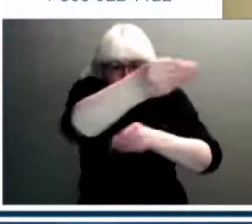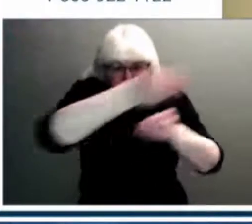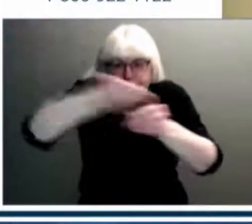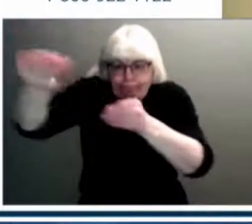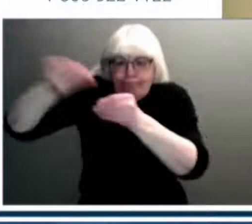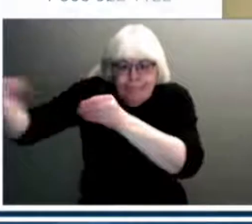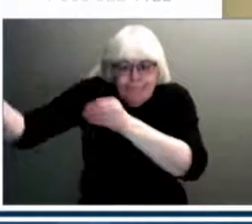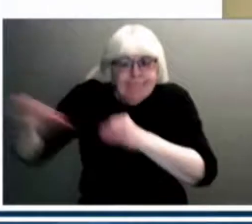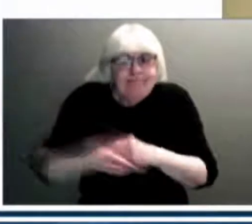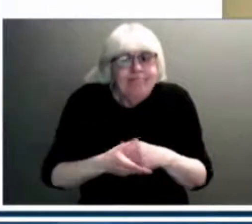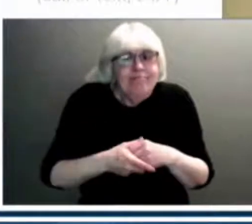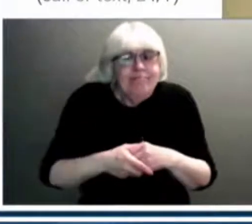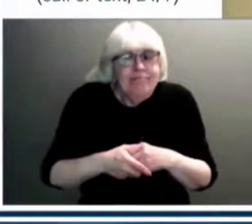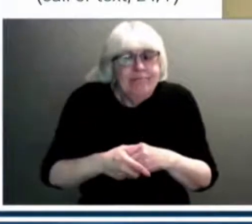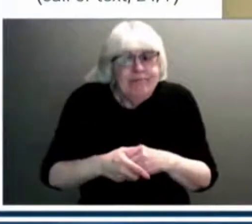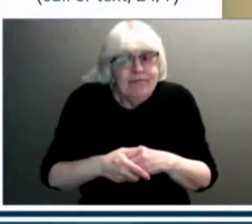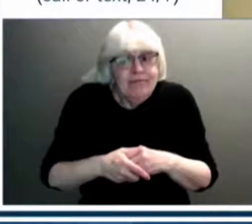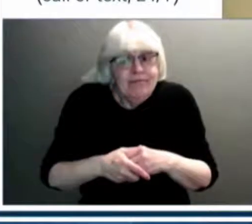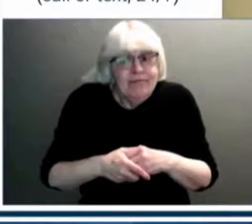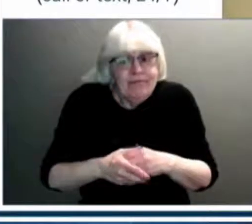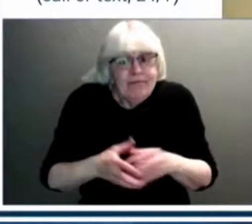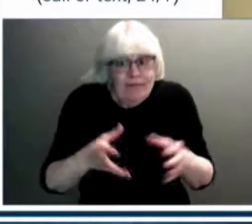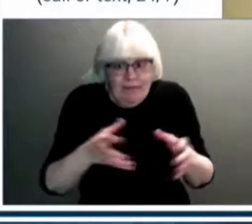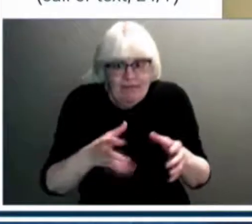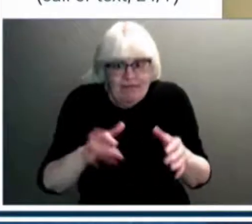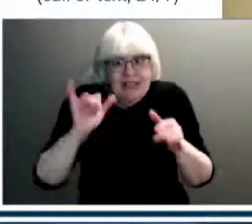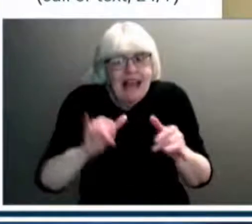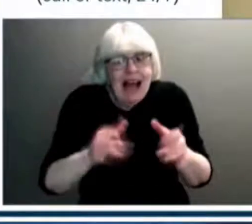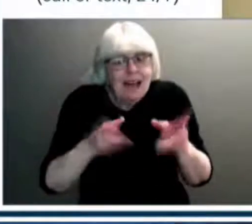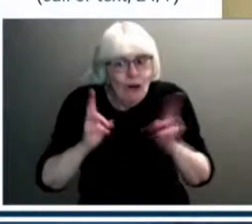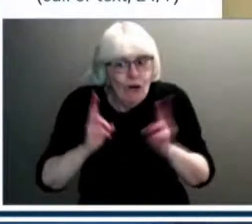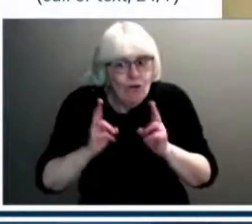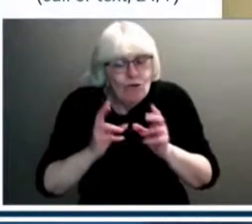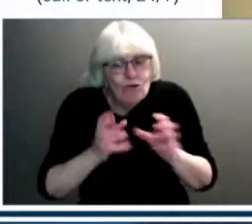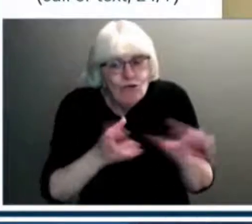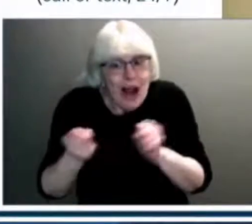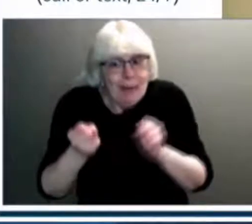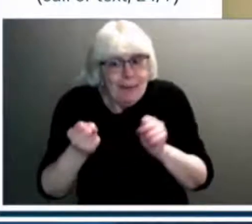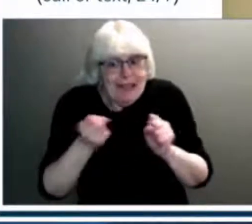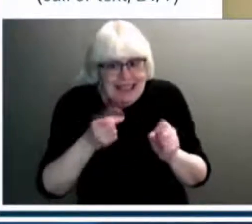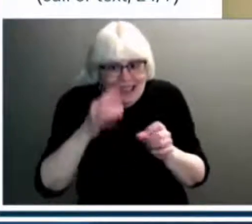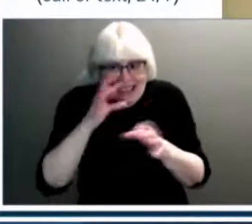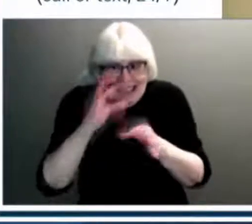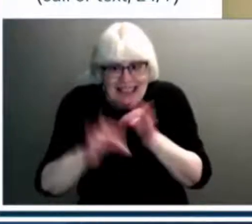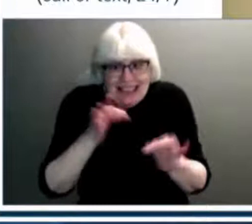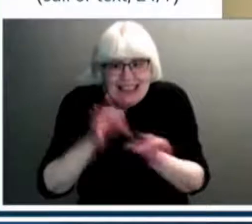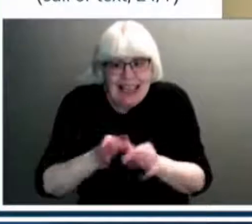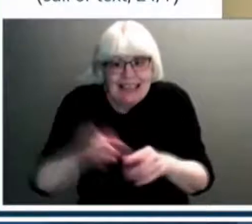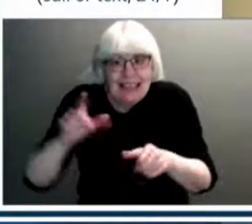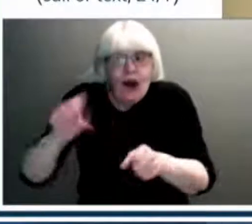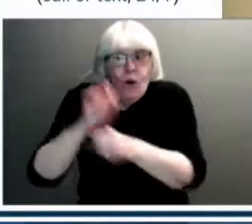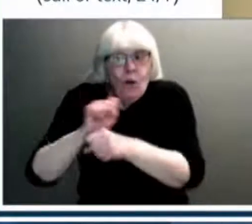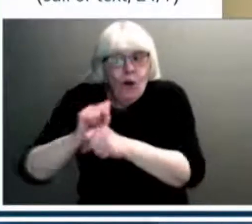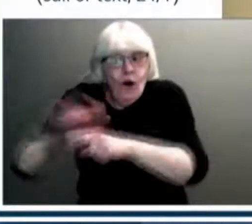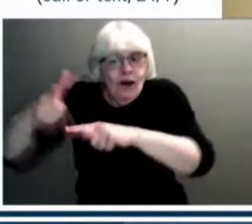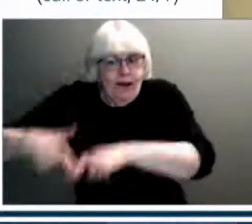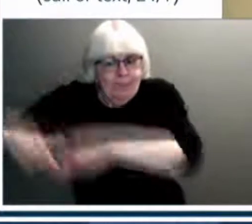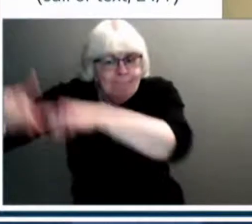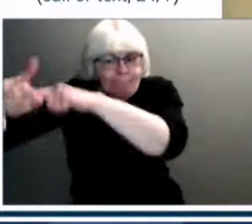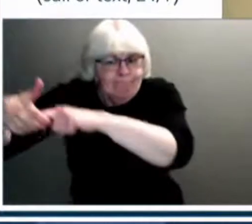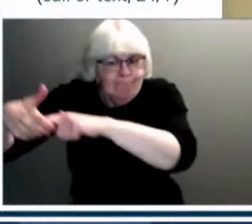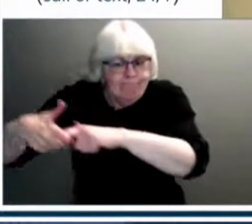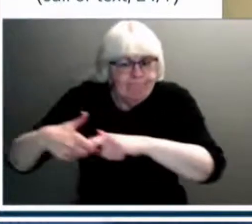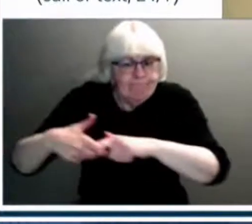as rapid testing in a large number of workplaces that don't support directly vulnerable